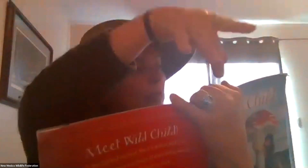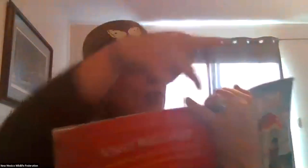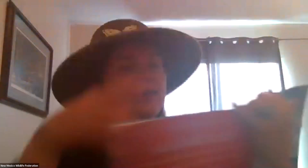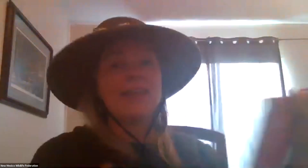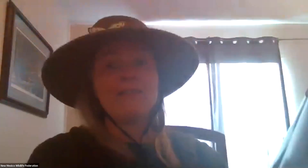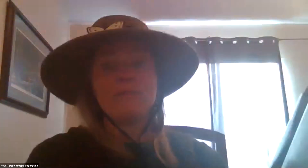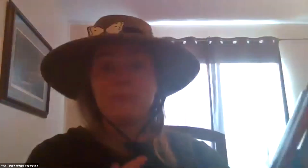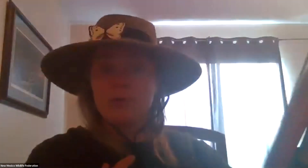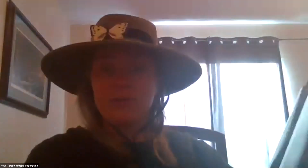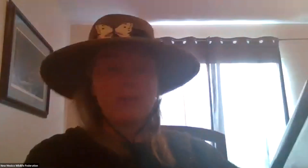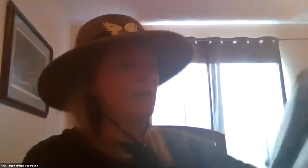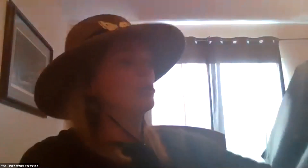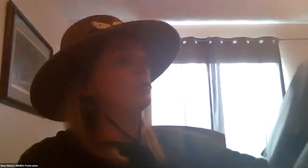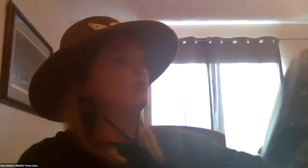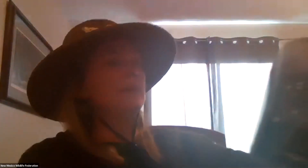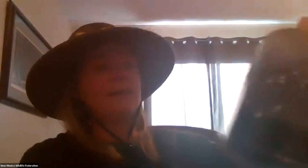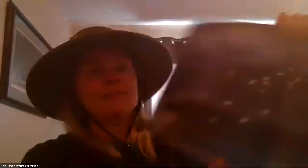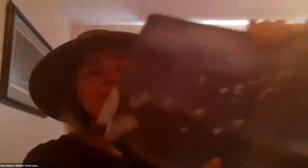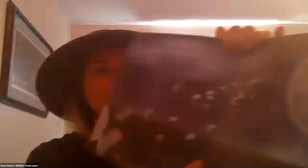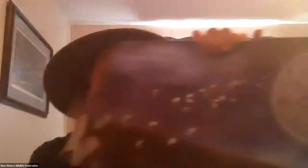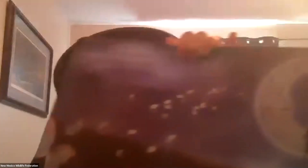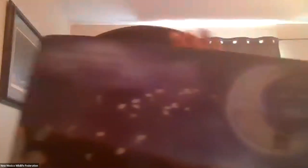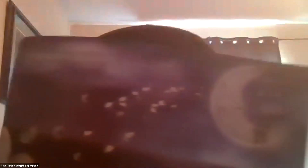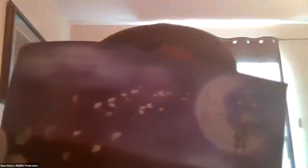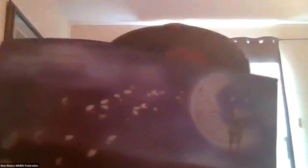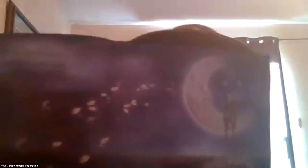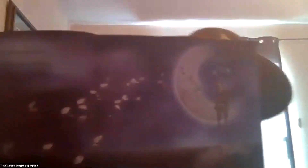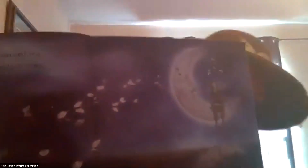earth gave birth to me.